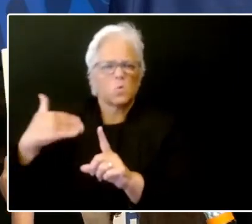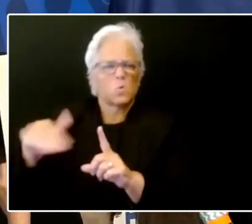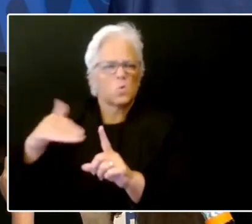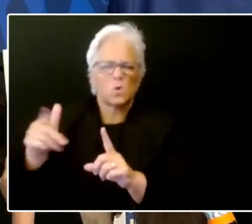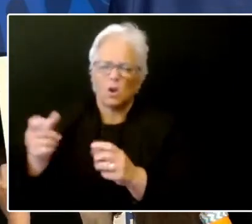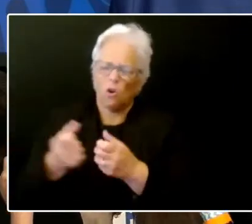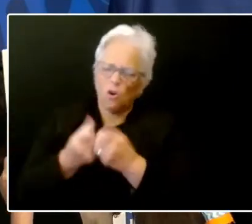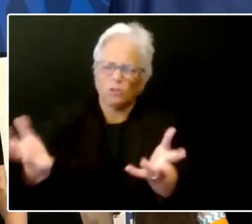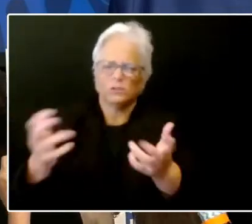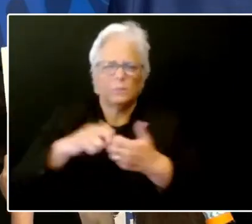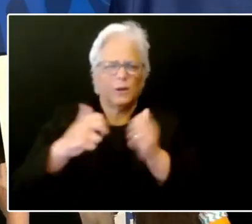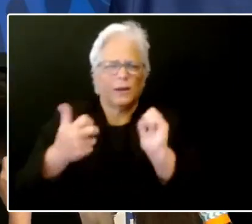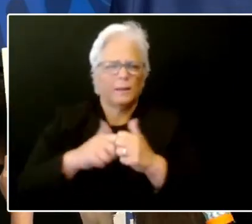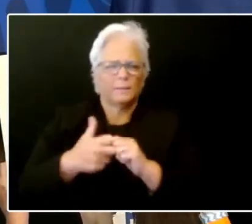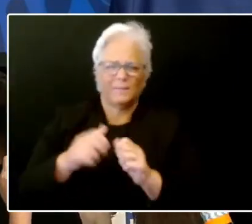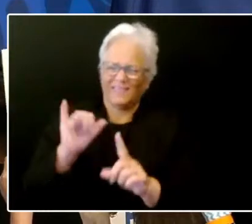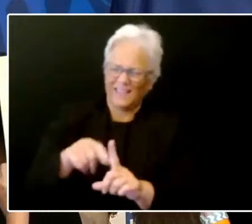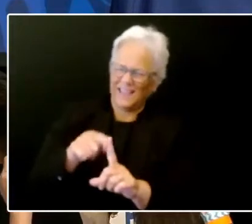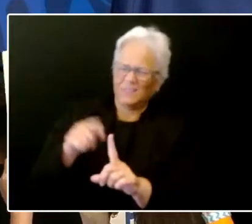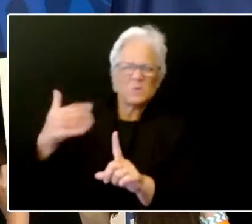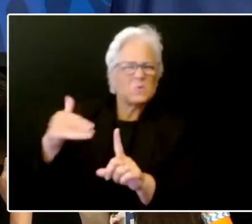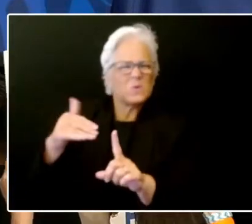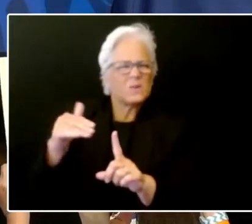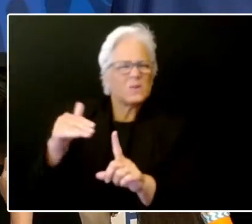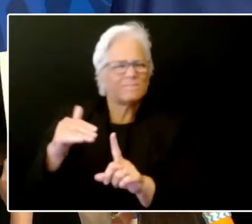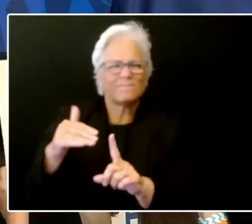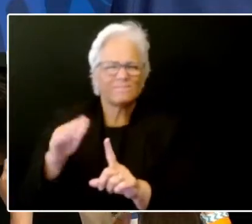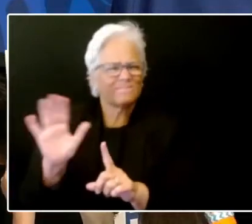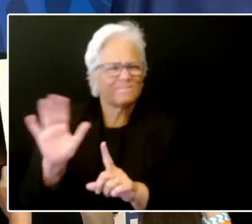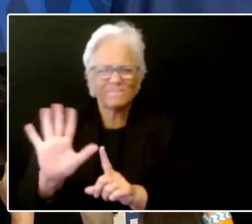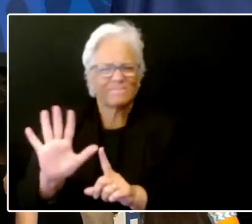and the seal of the President